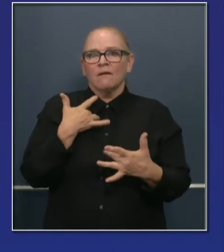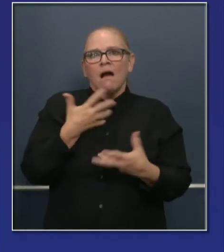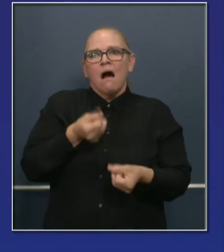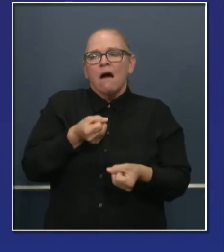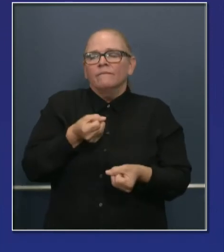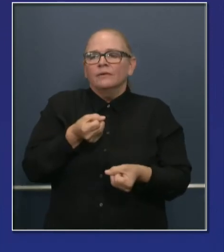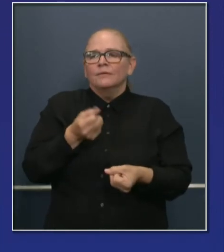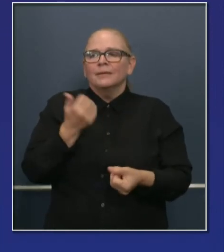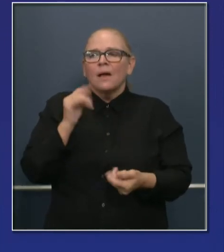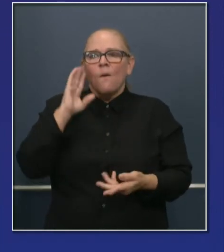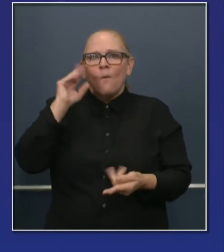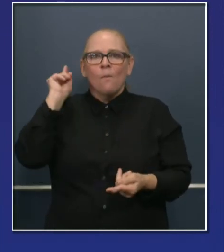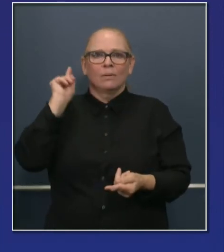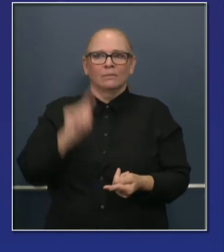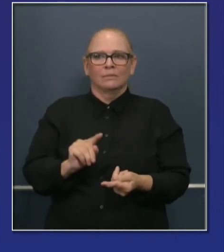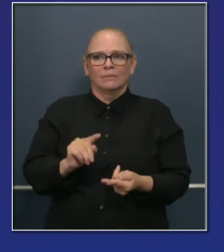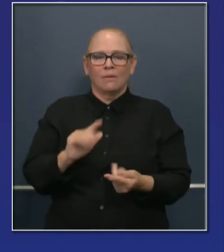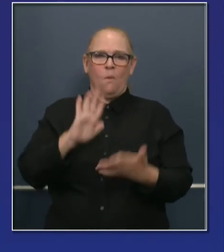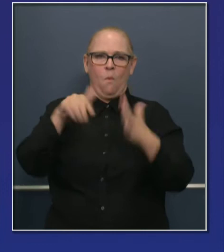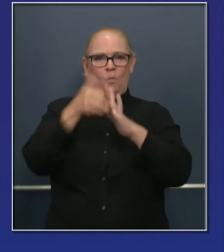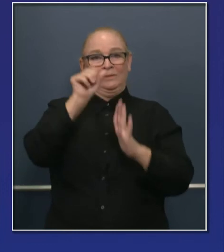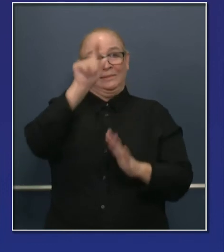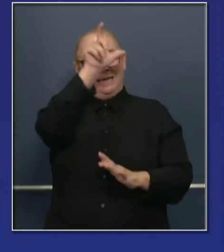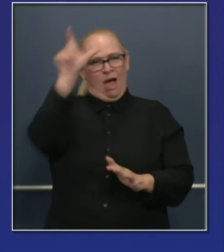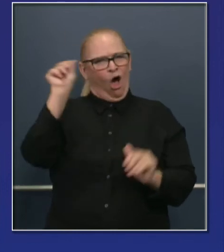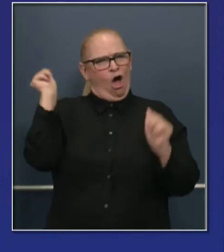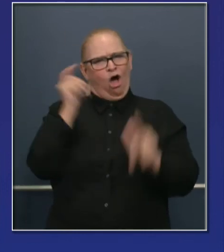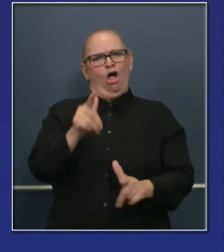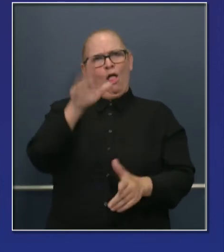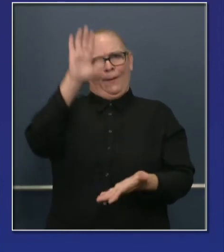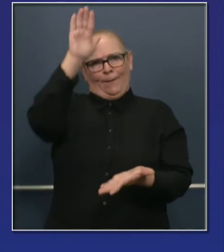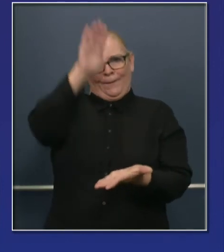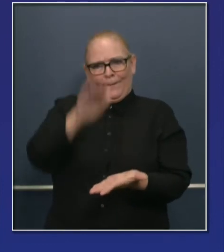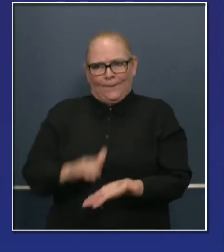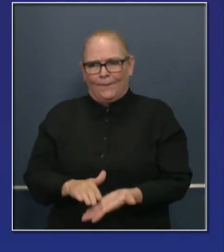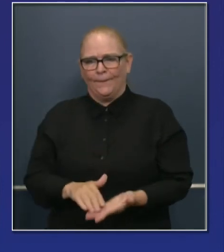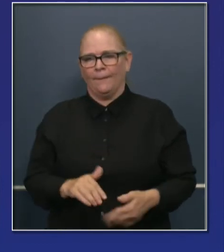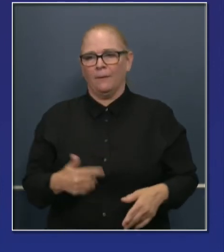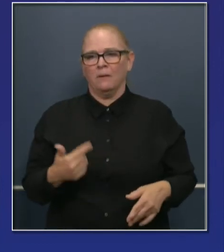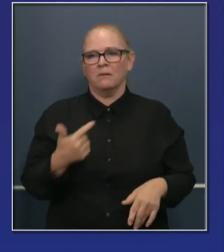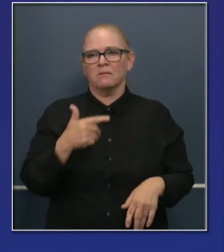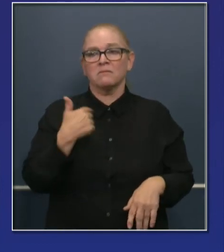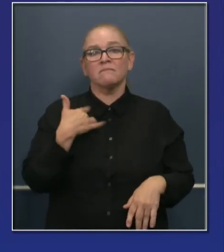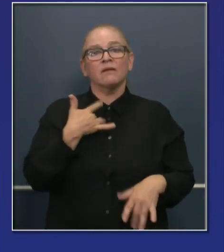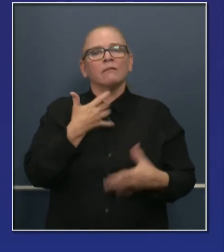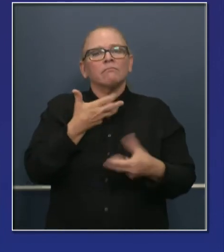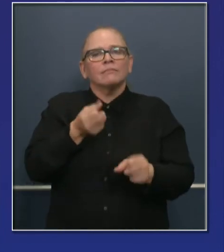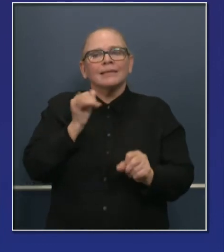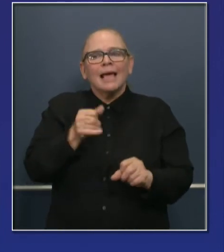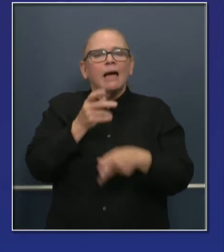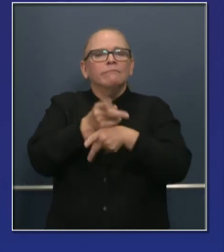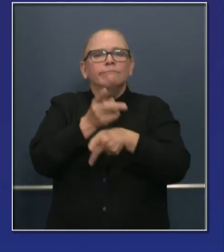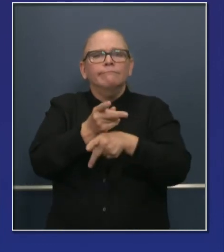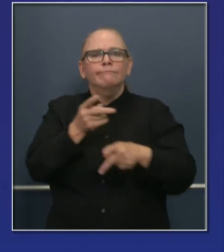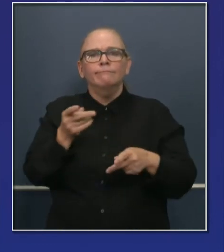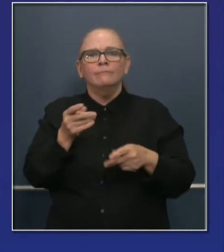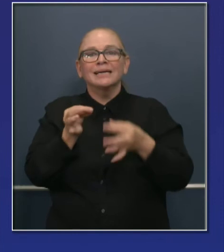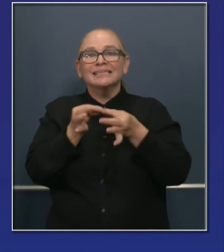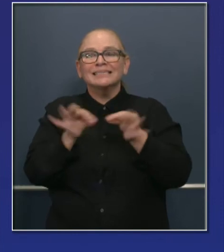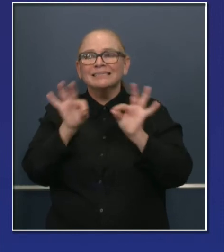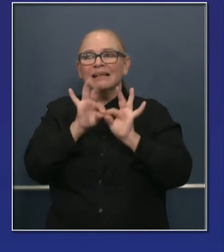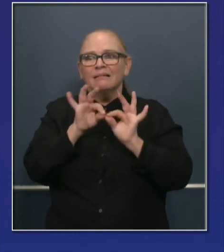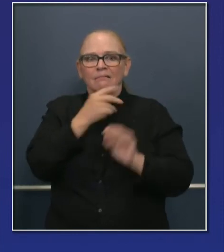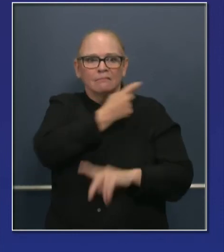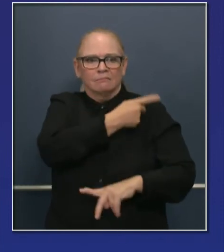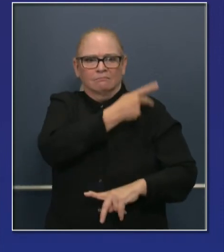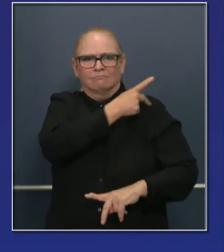a state. The good news is we do feel confident in our critical care capacity. The ICU numbers declining, the